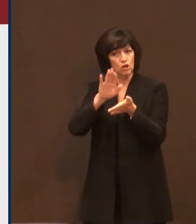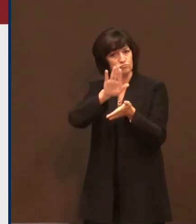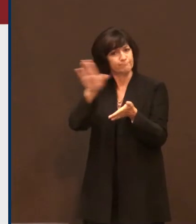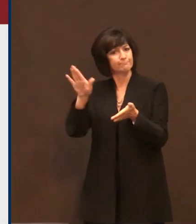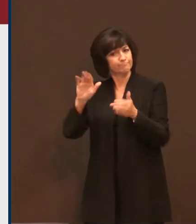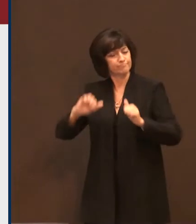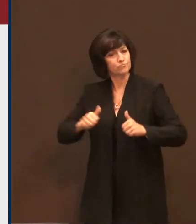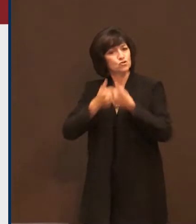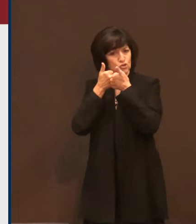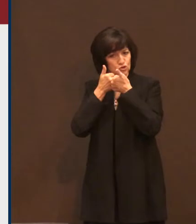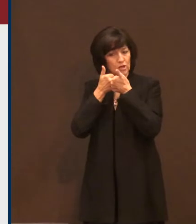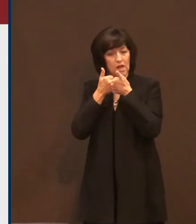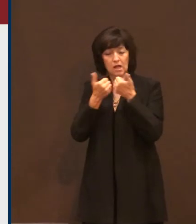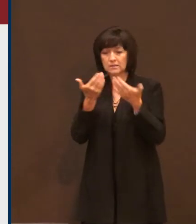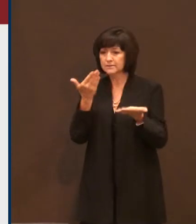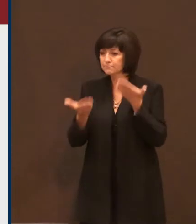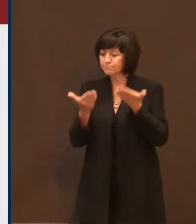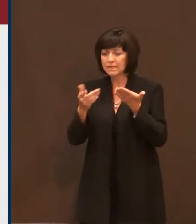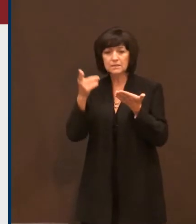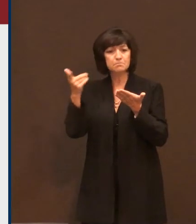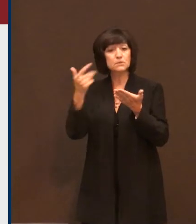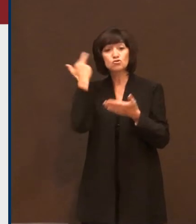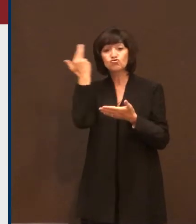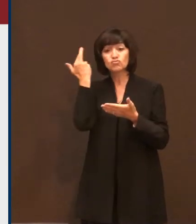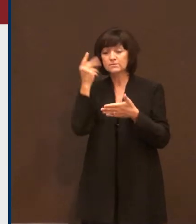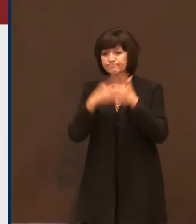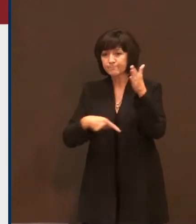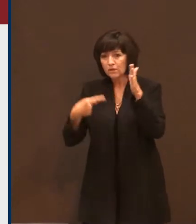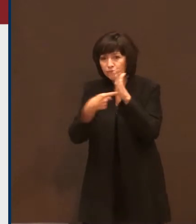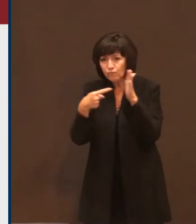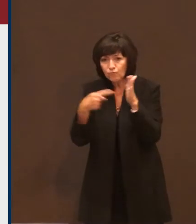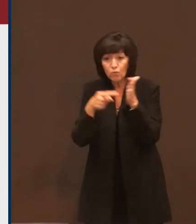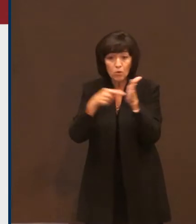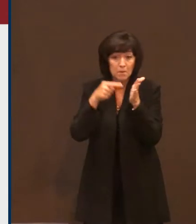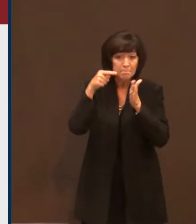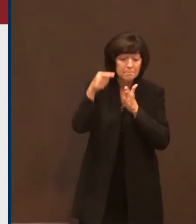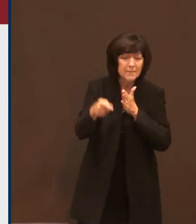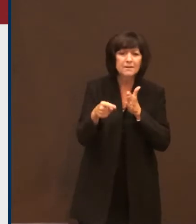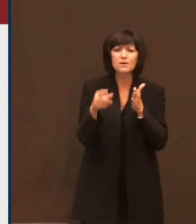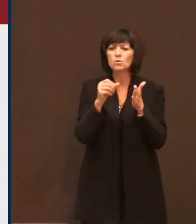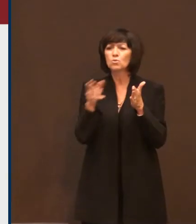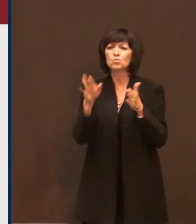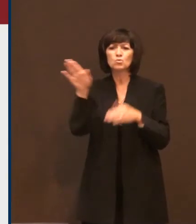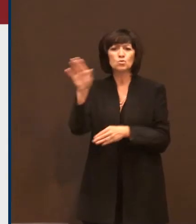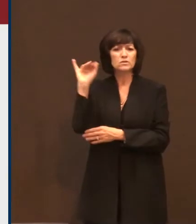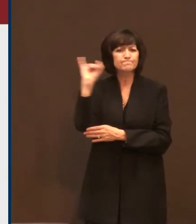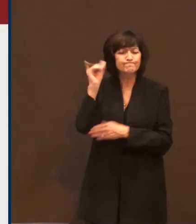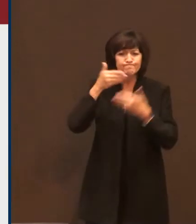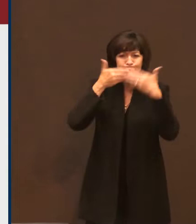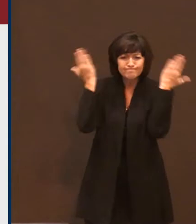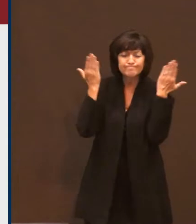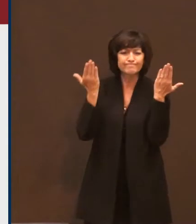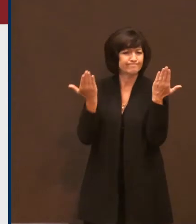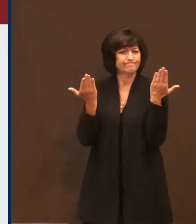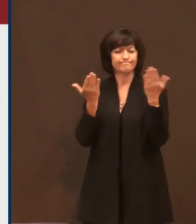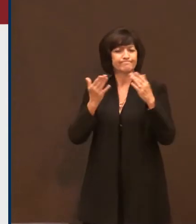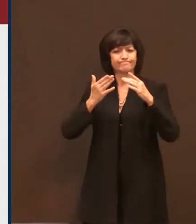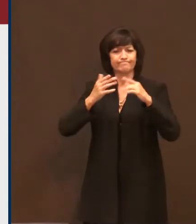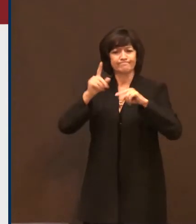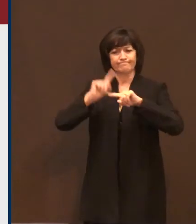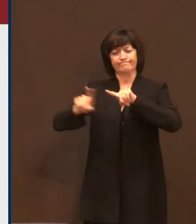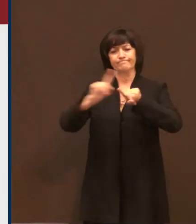in some of these communities. So we're focused now, we've asked our community partners